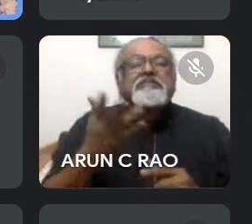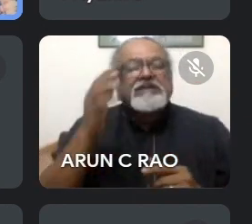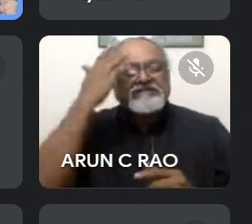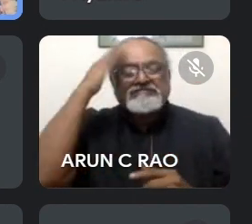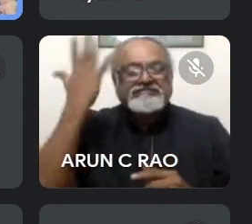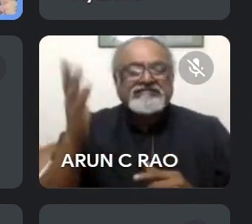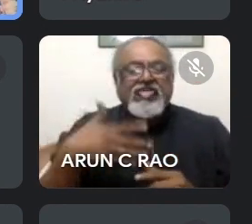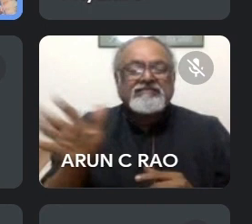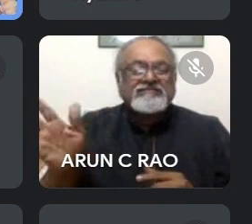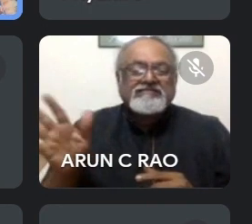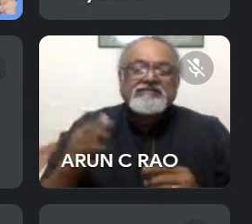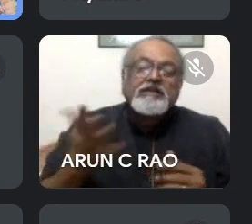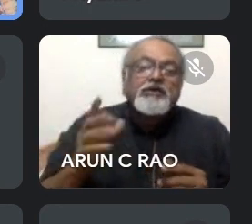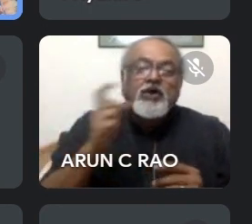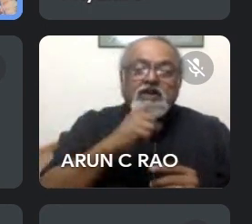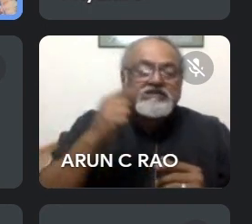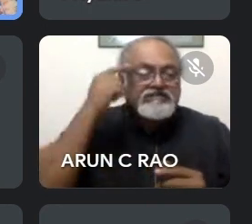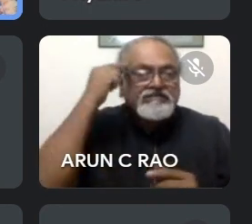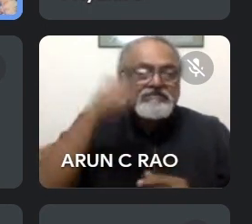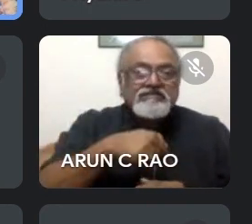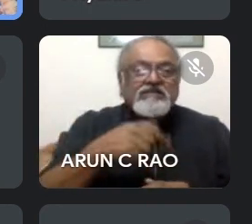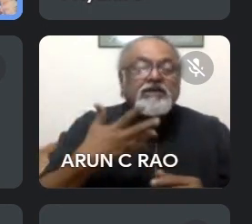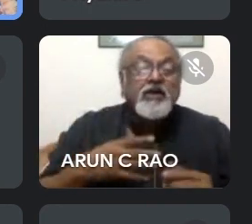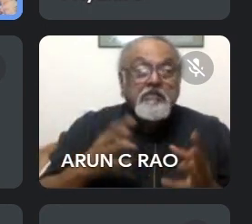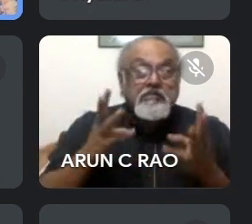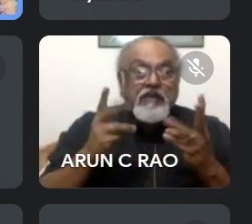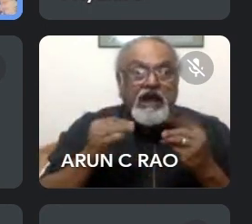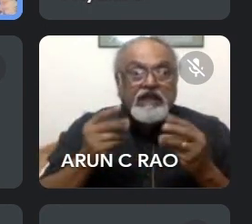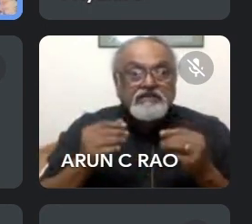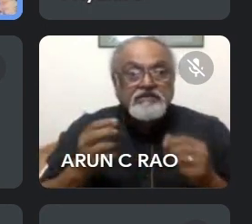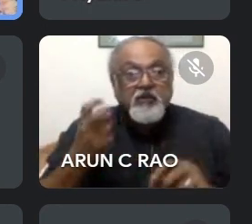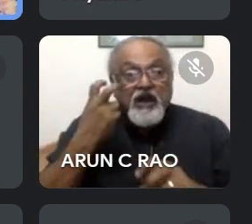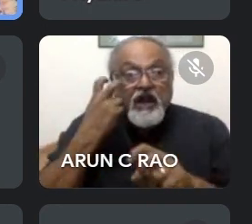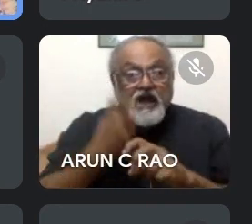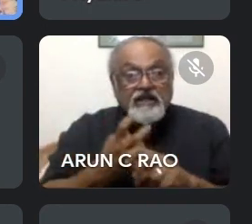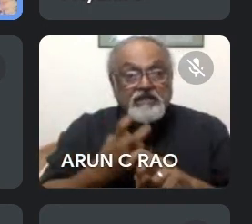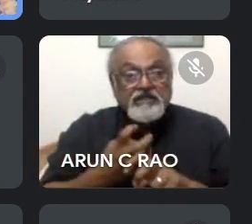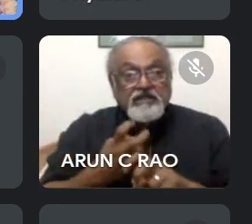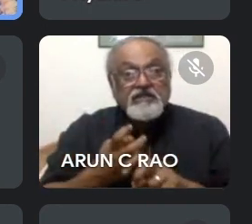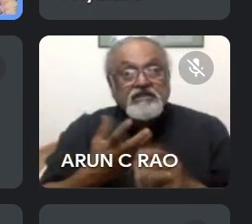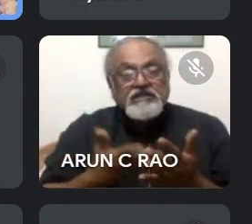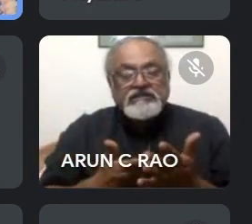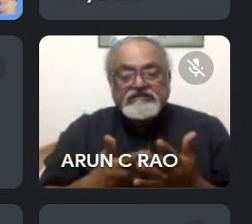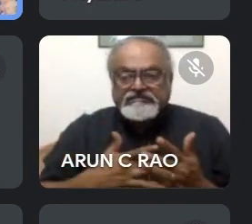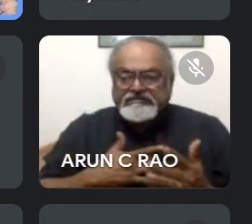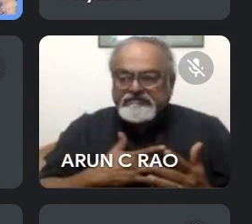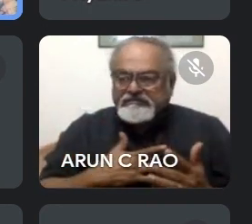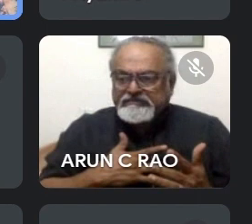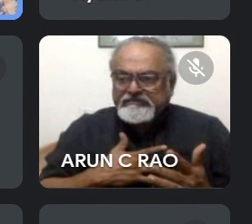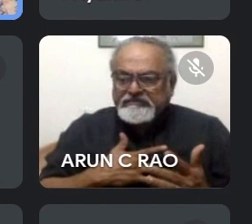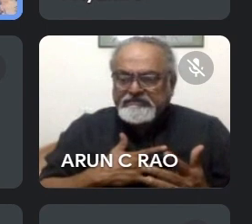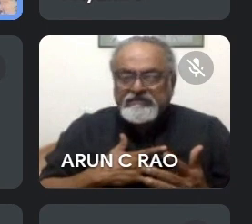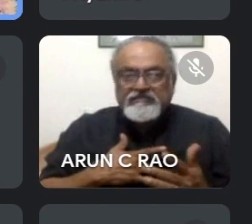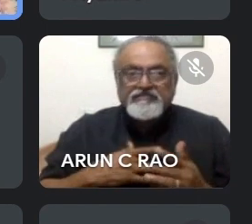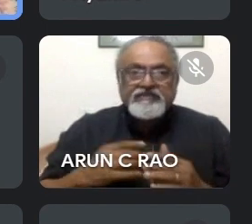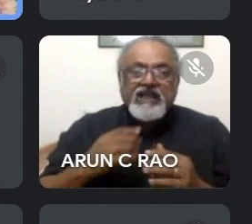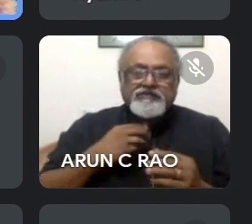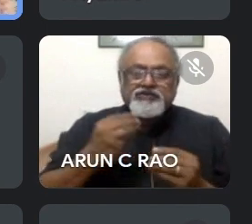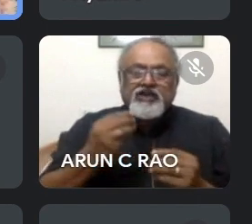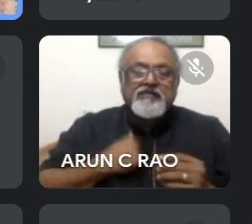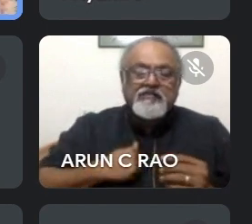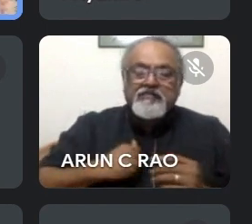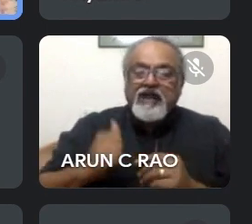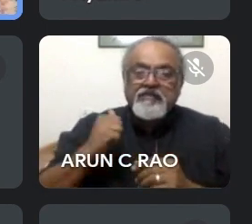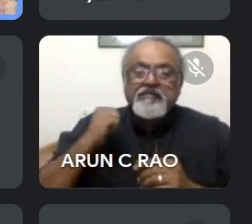like, okay, like, he's finding mathematics is very difficult, because like I'm going back a little again, because in